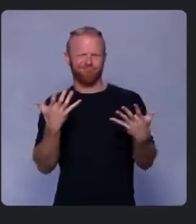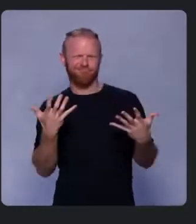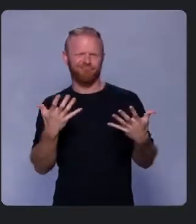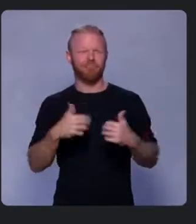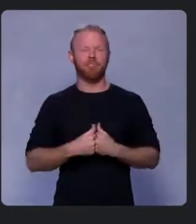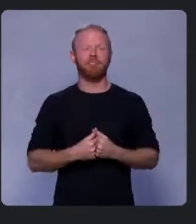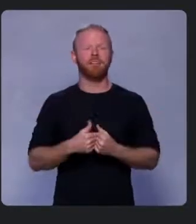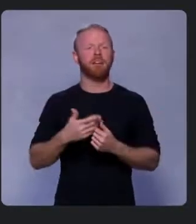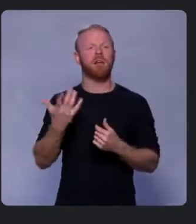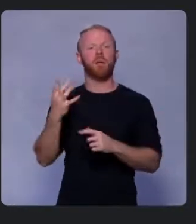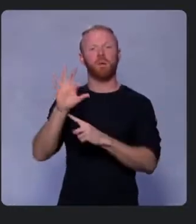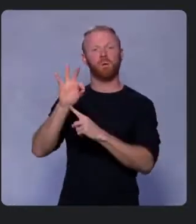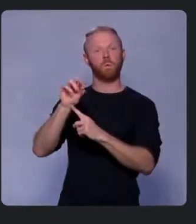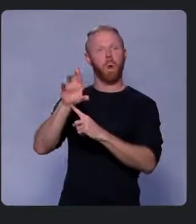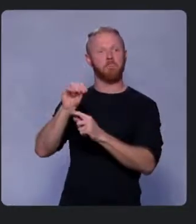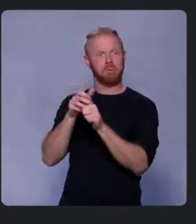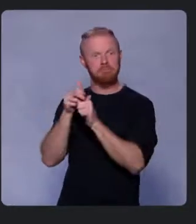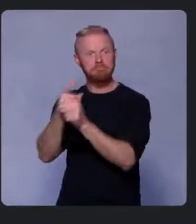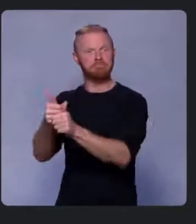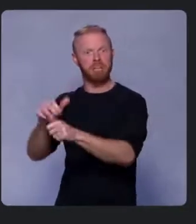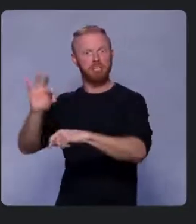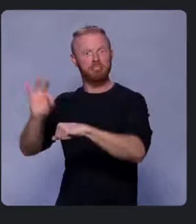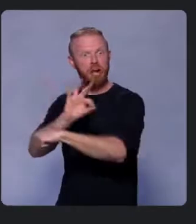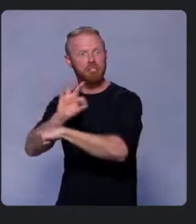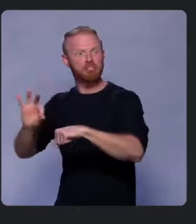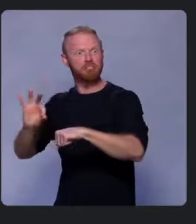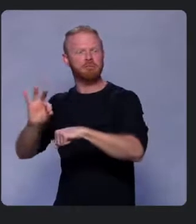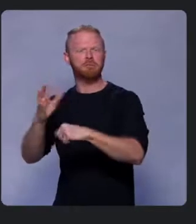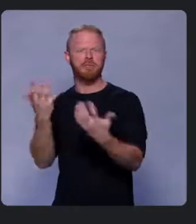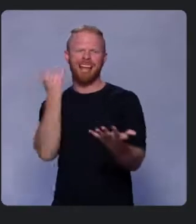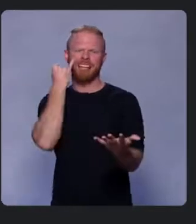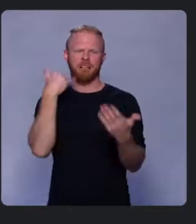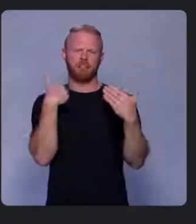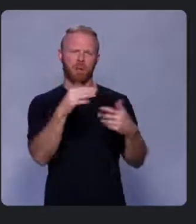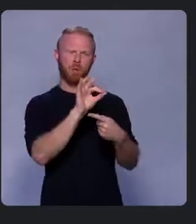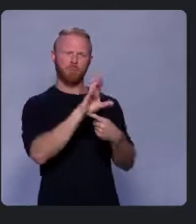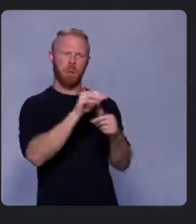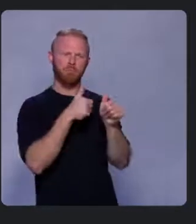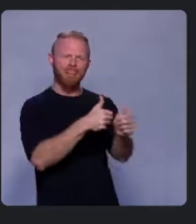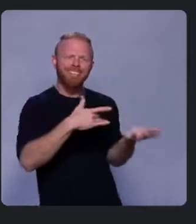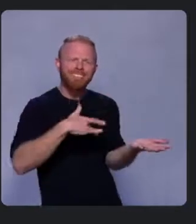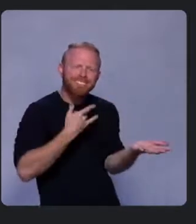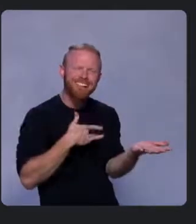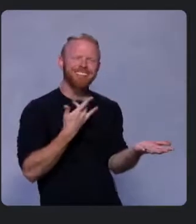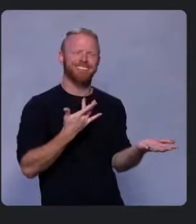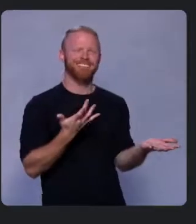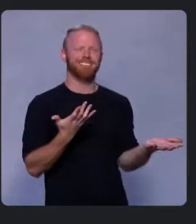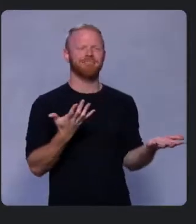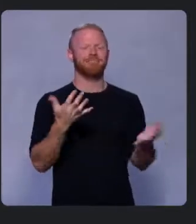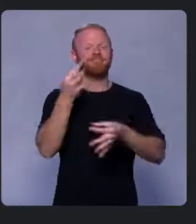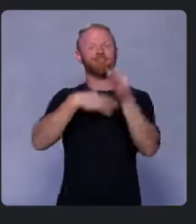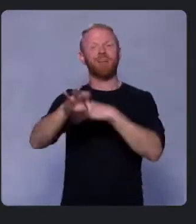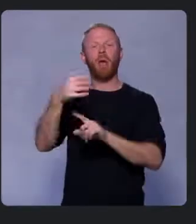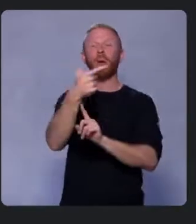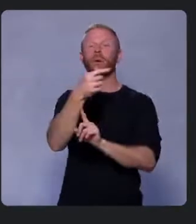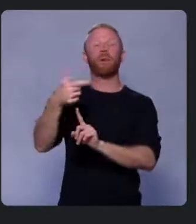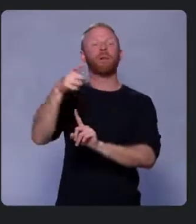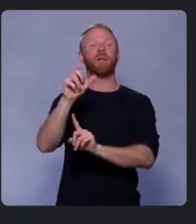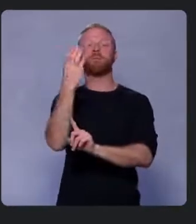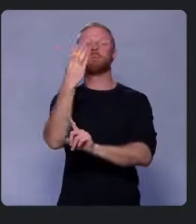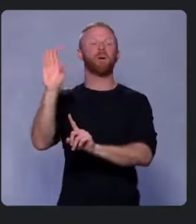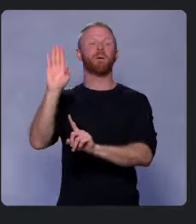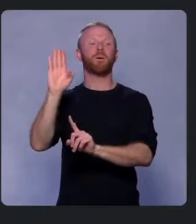form following function, what if form followed feeling? Instead of Google Blue,